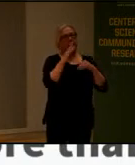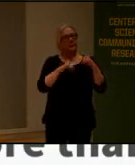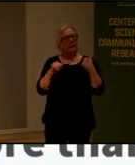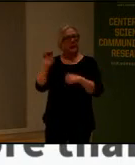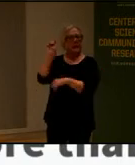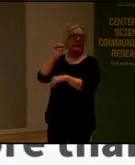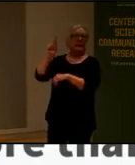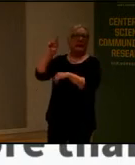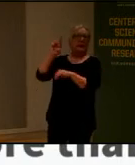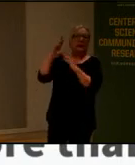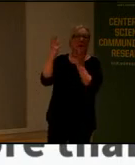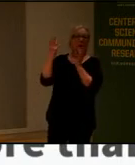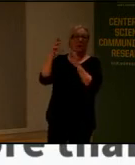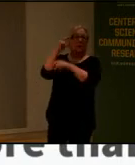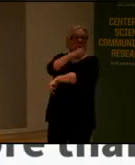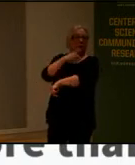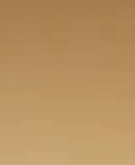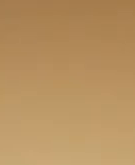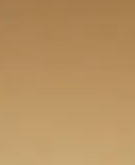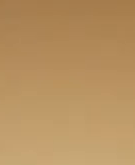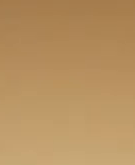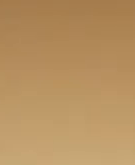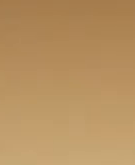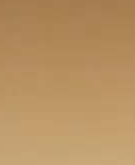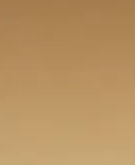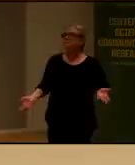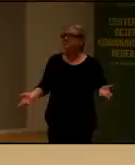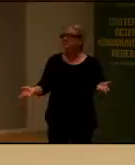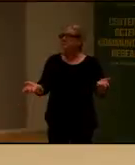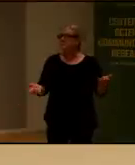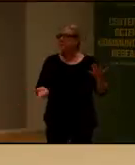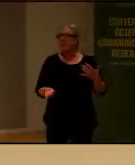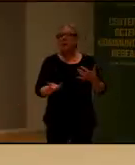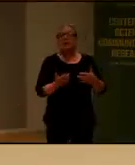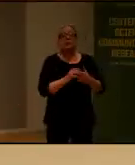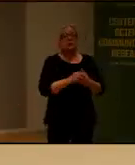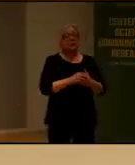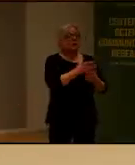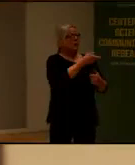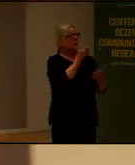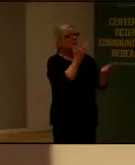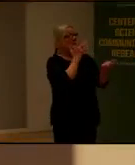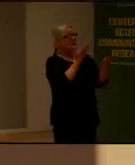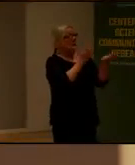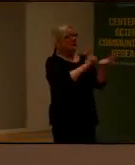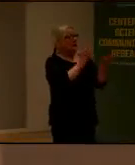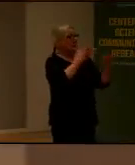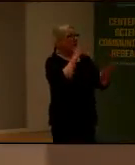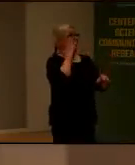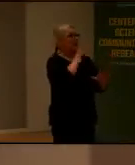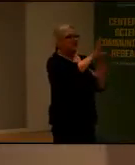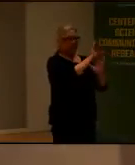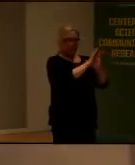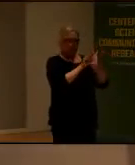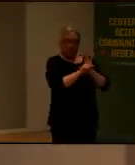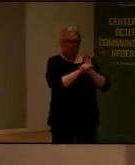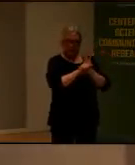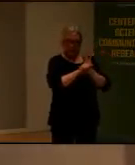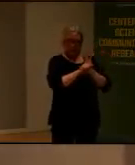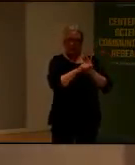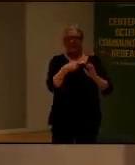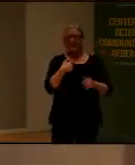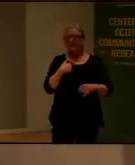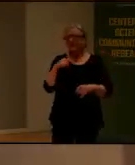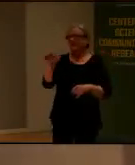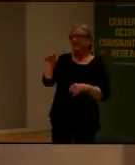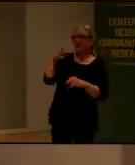Pre-existing beliefs or background maybe that informs that conversation. I don't generally have that luxury when I